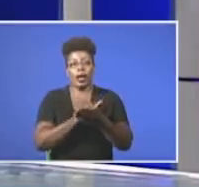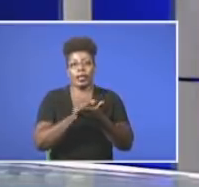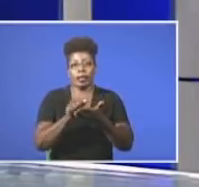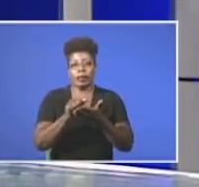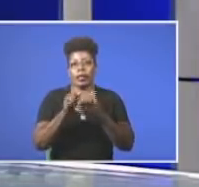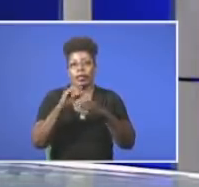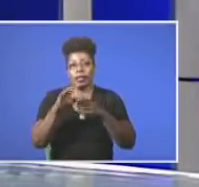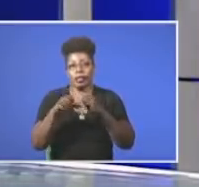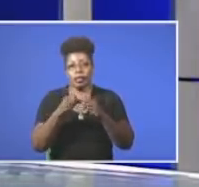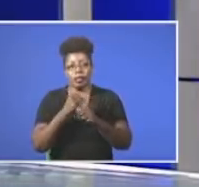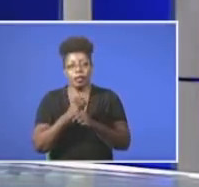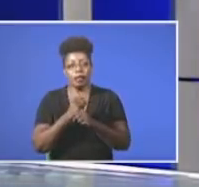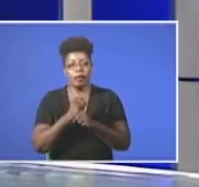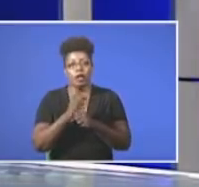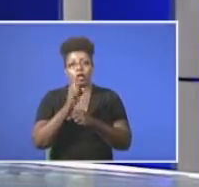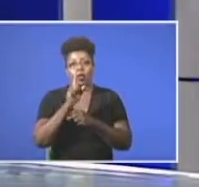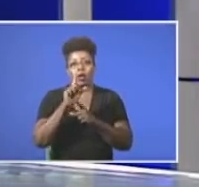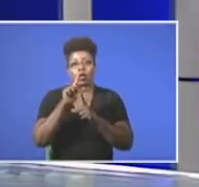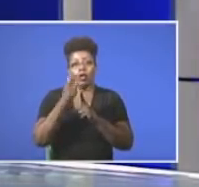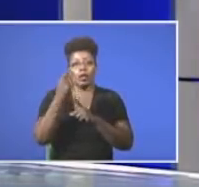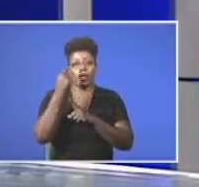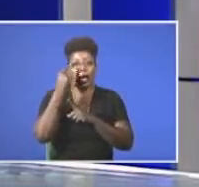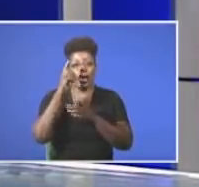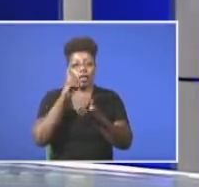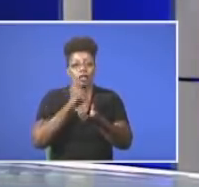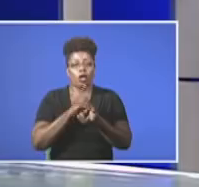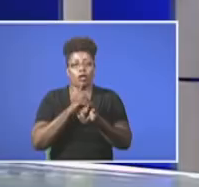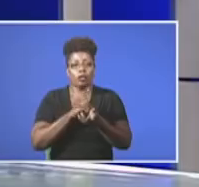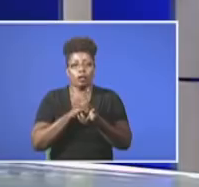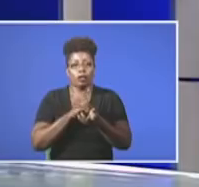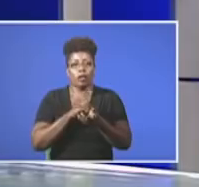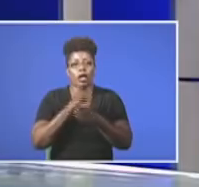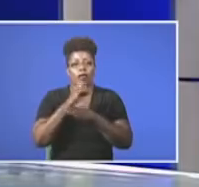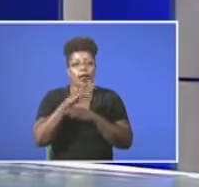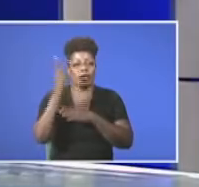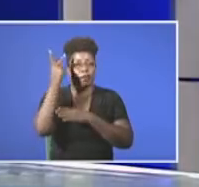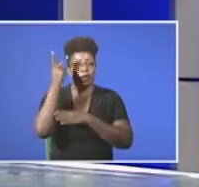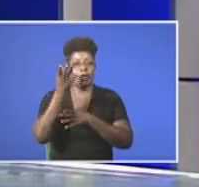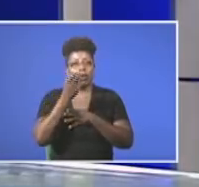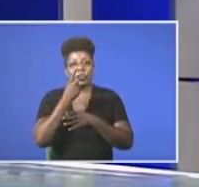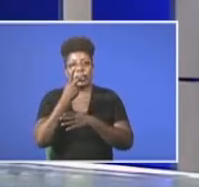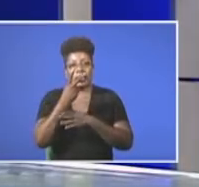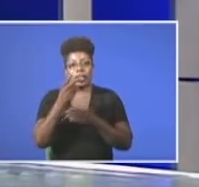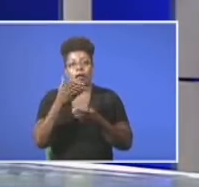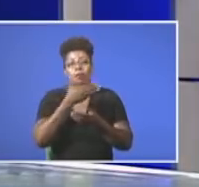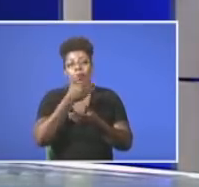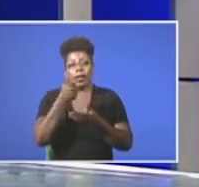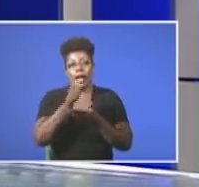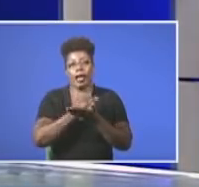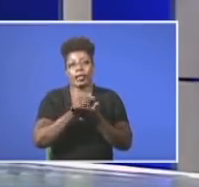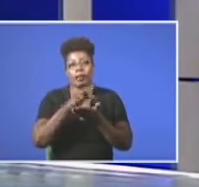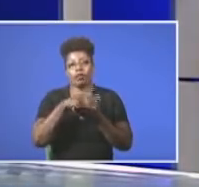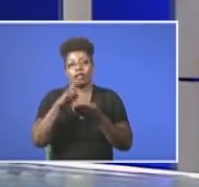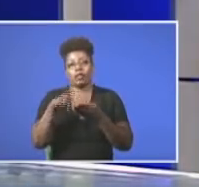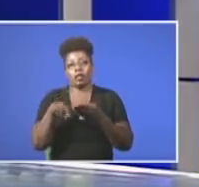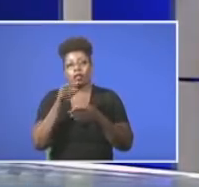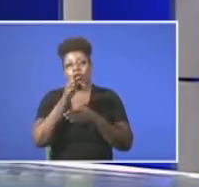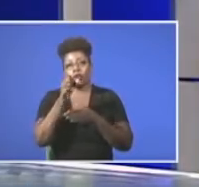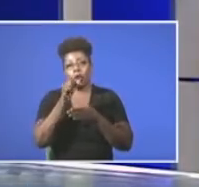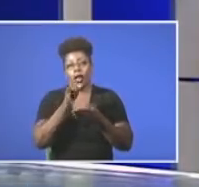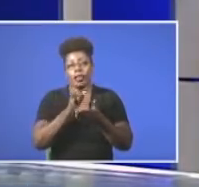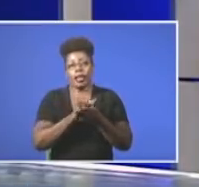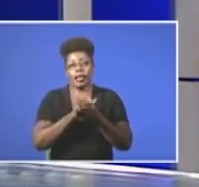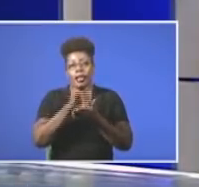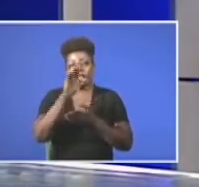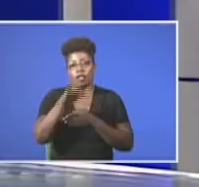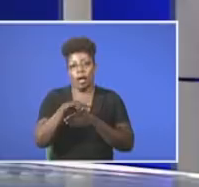year. But one local eye doctor is advising parents that if they want to see better academic results, they must ensure that their child